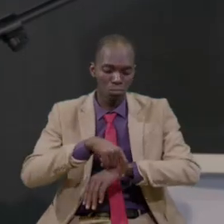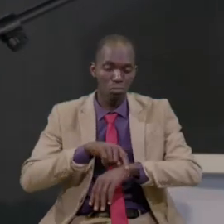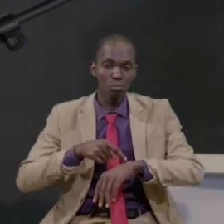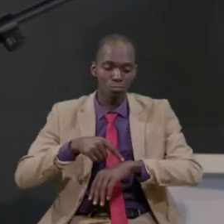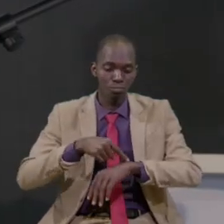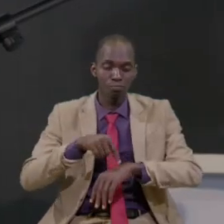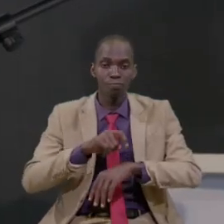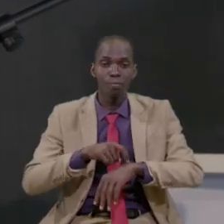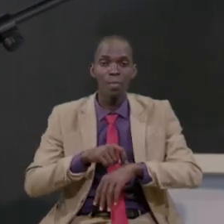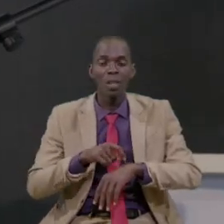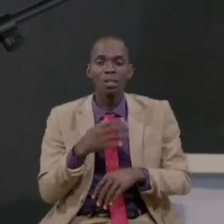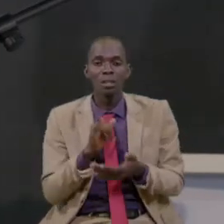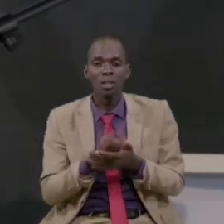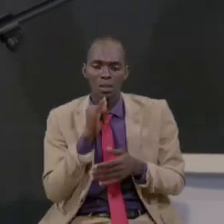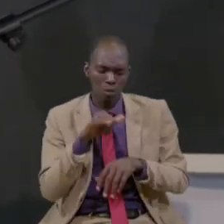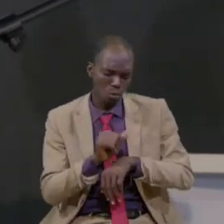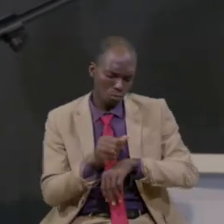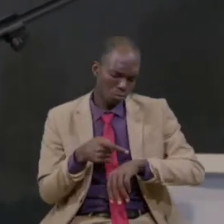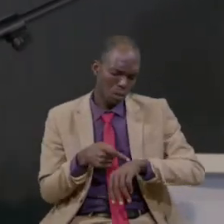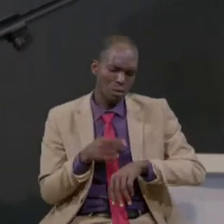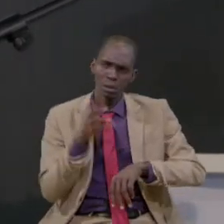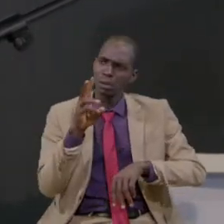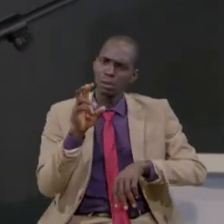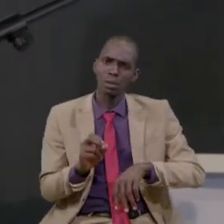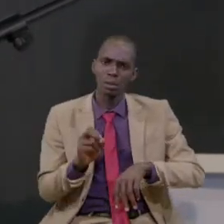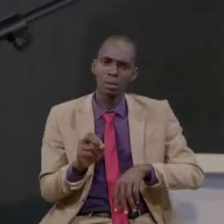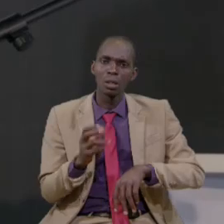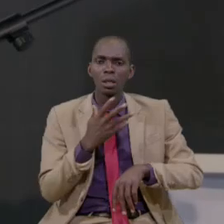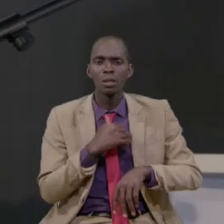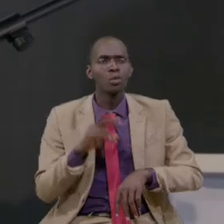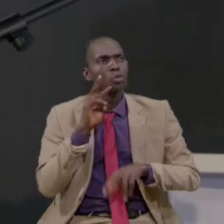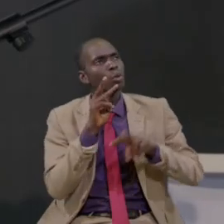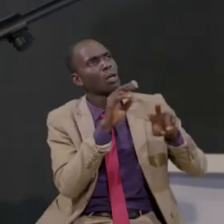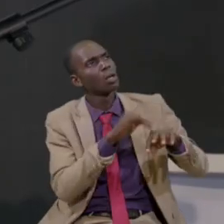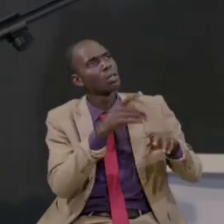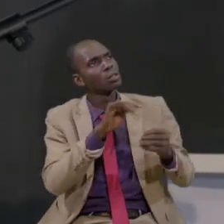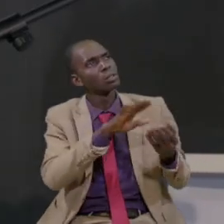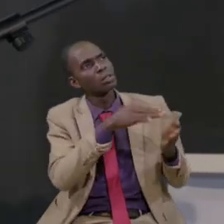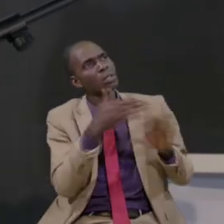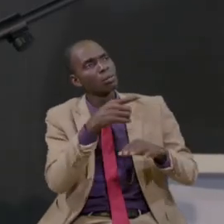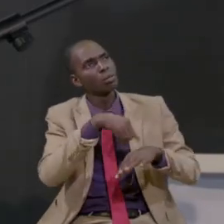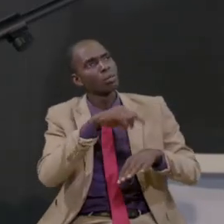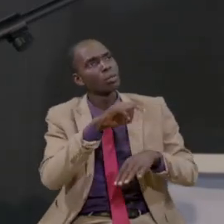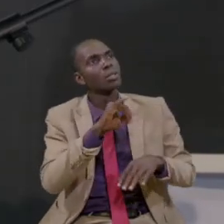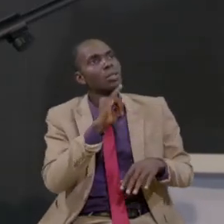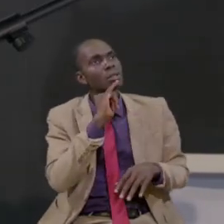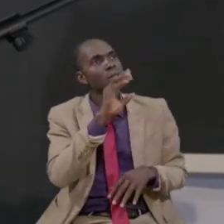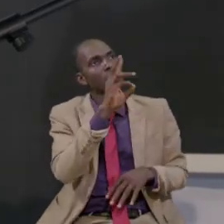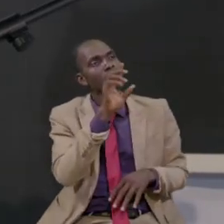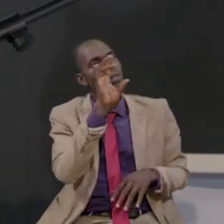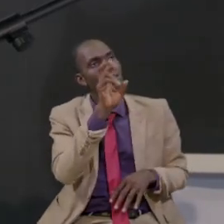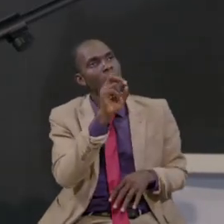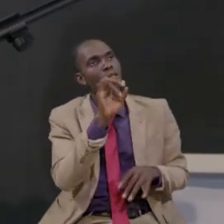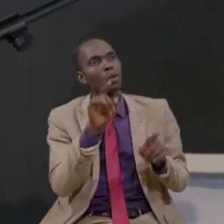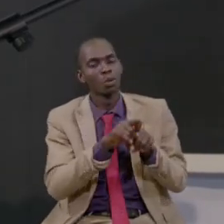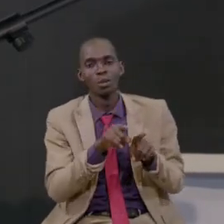see it's 6:30. And then you look at the dead clock, it's 6:32. That clock is right once